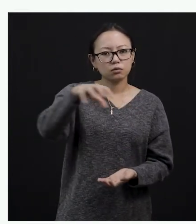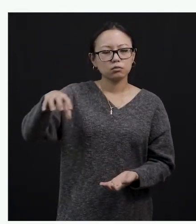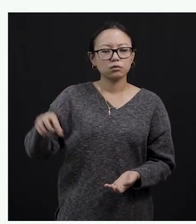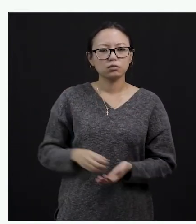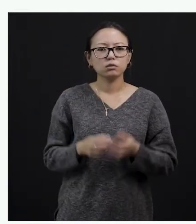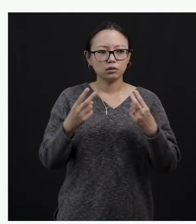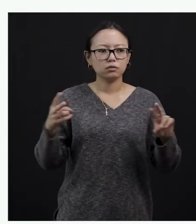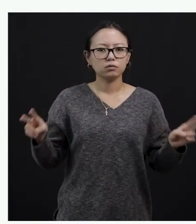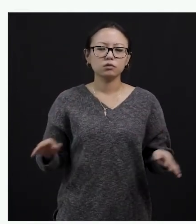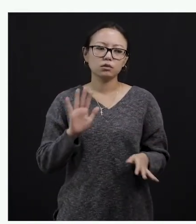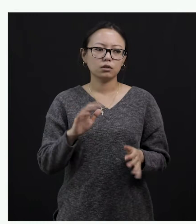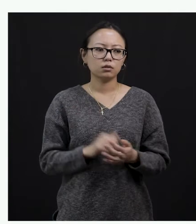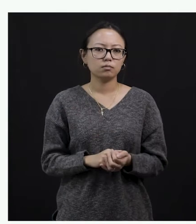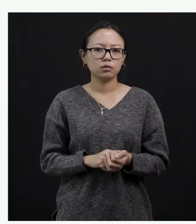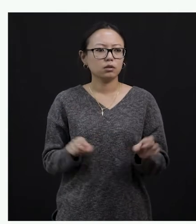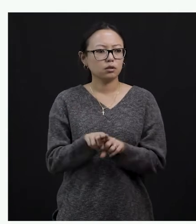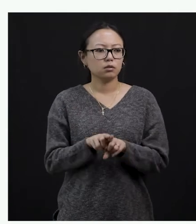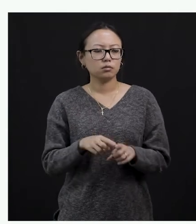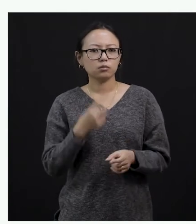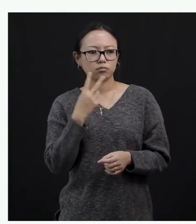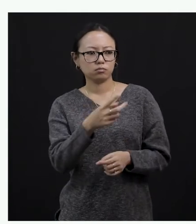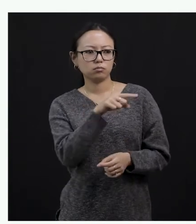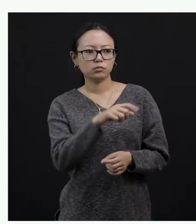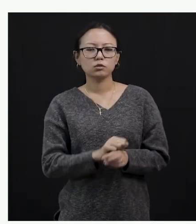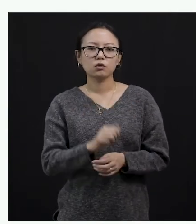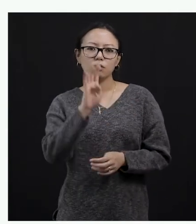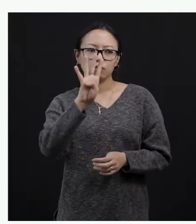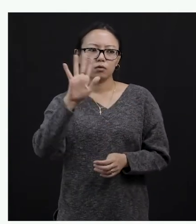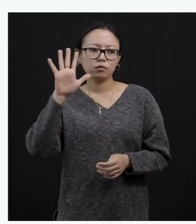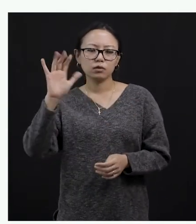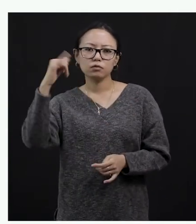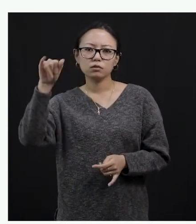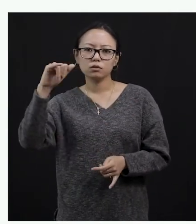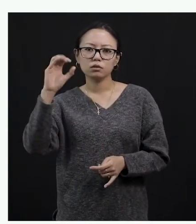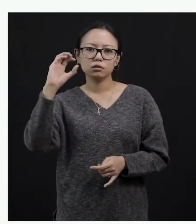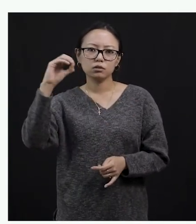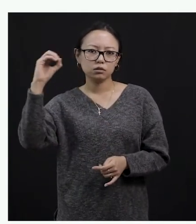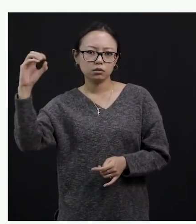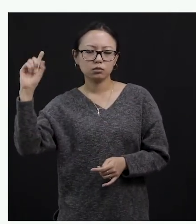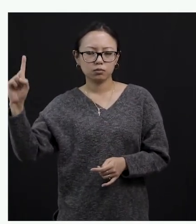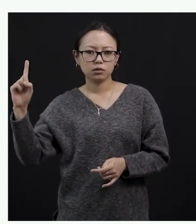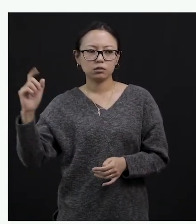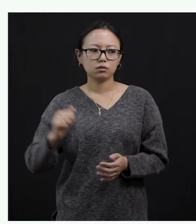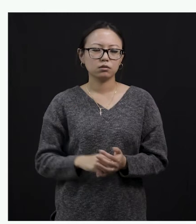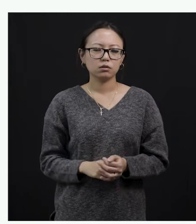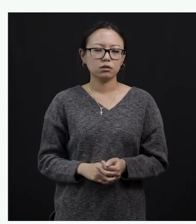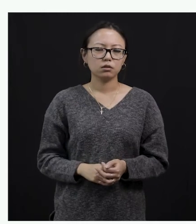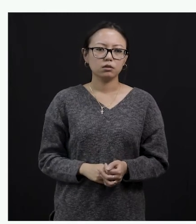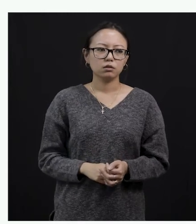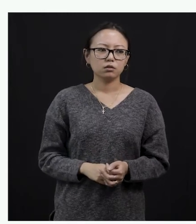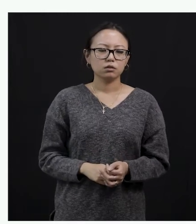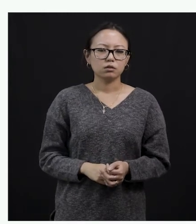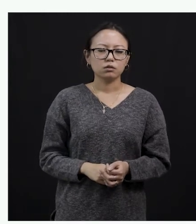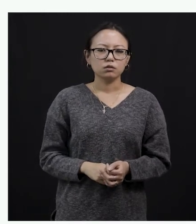456001. So some are the region code, some are the area code. Okay, so